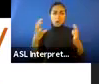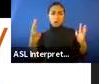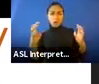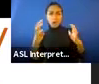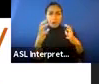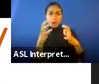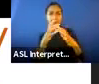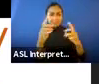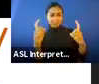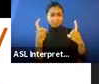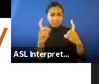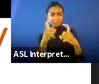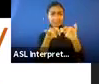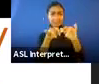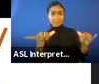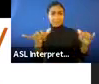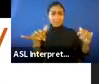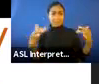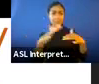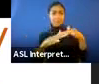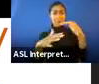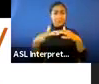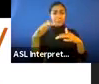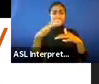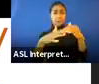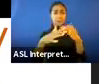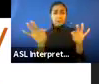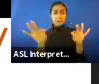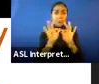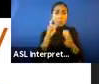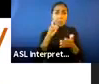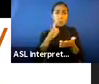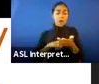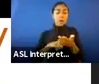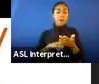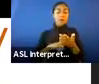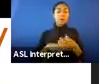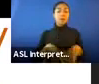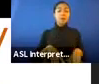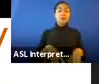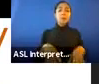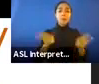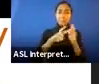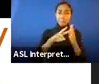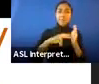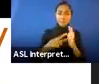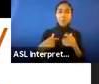that doesn't mean we don't need strategy, and it doesn't mean that there aren't